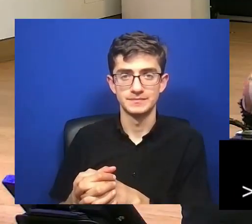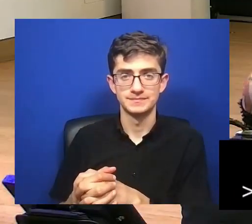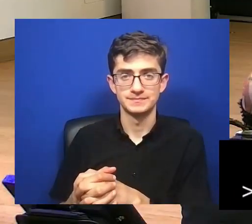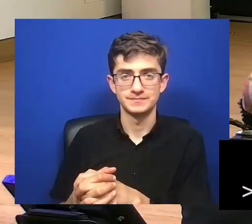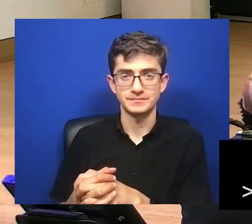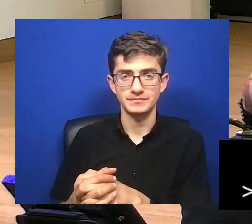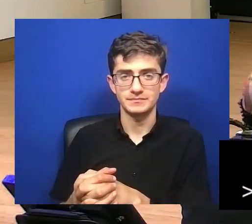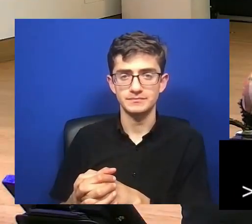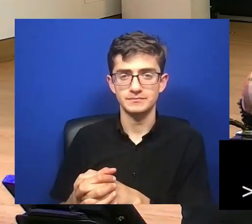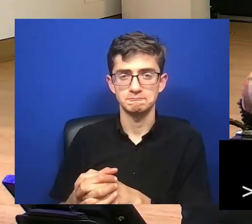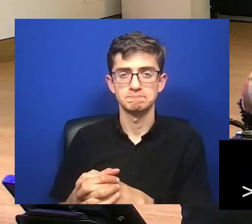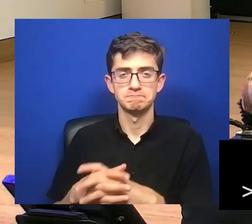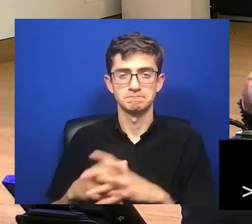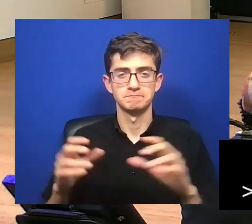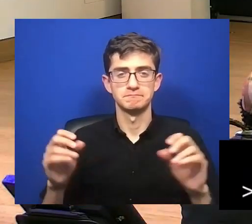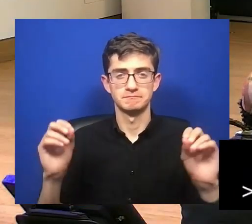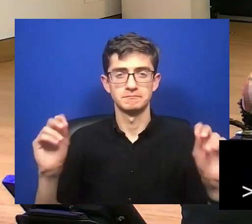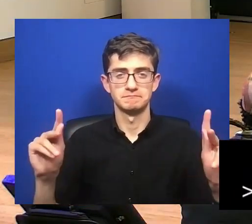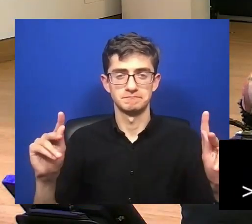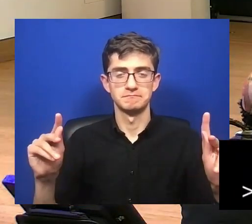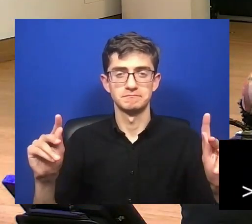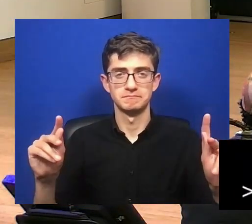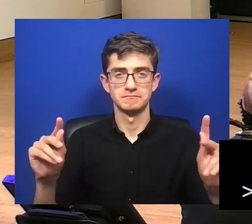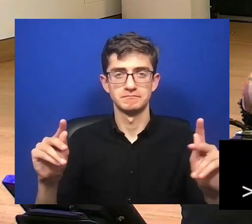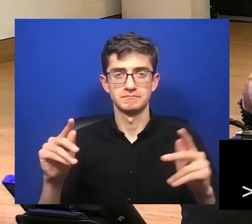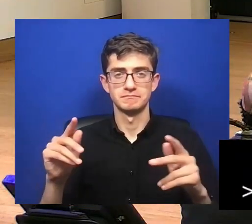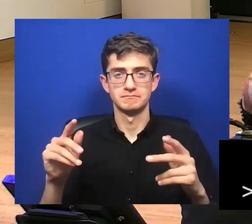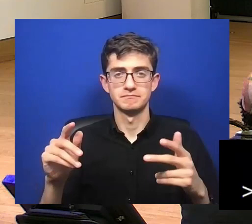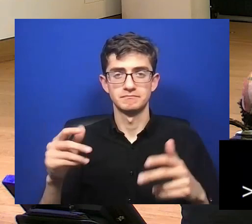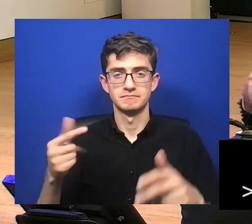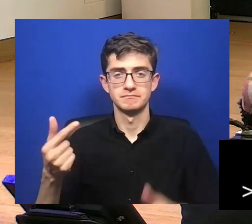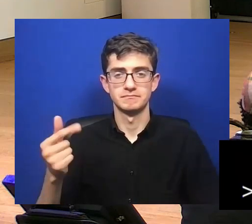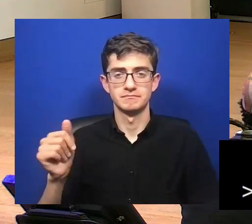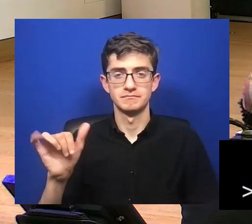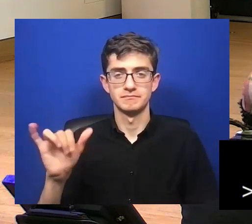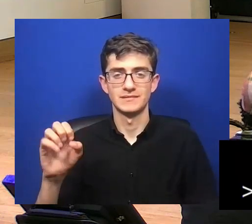Okay, so that's Gason Effie from the Point CDC. Oh, I